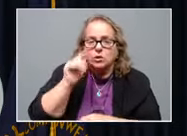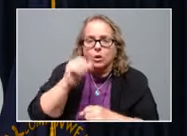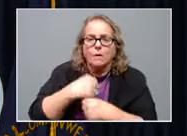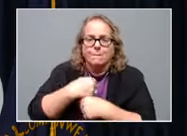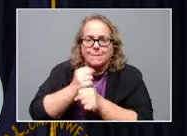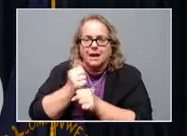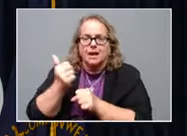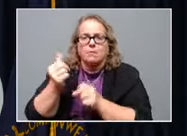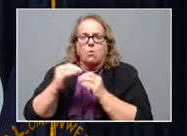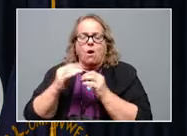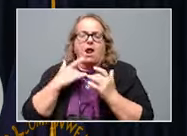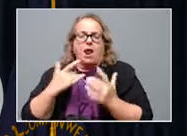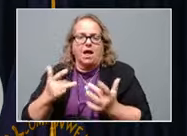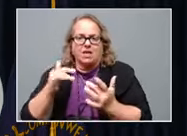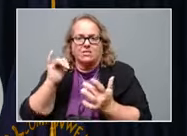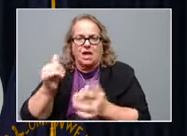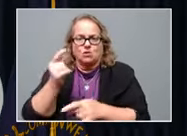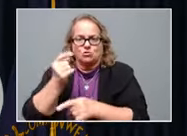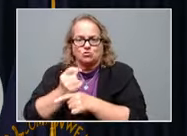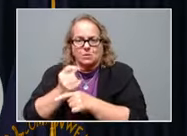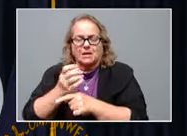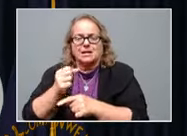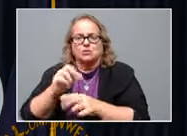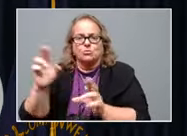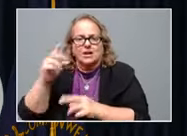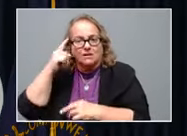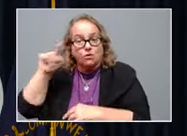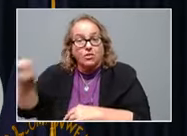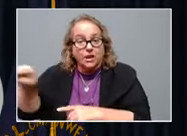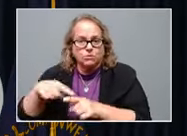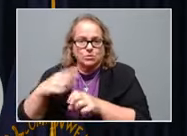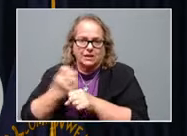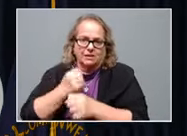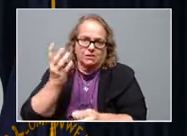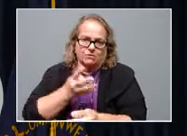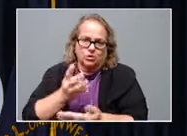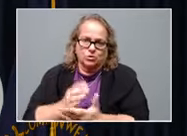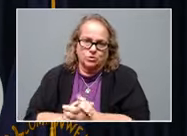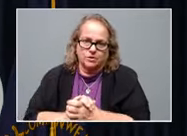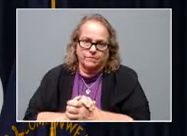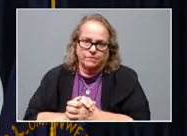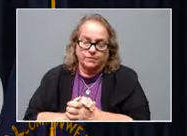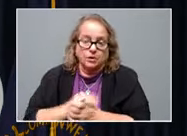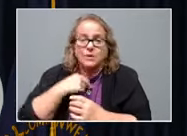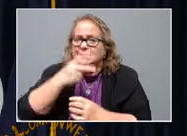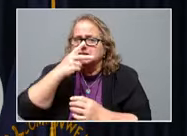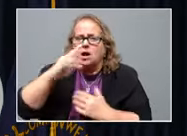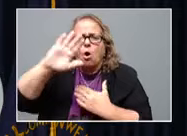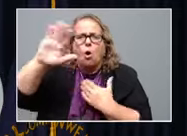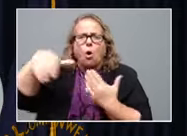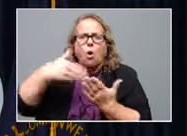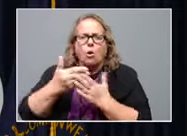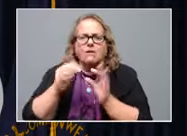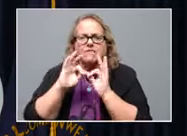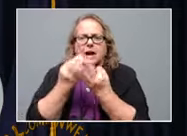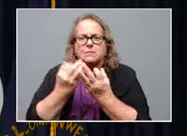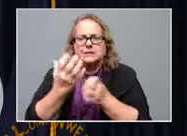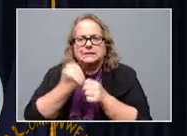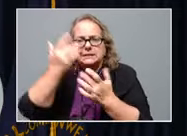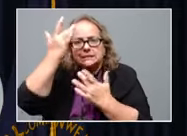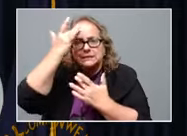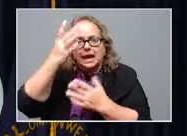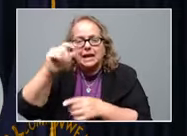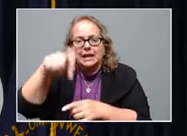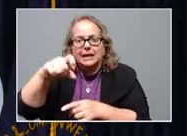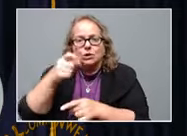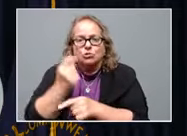that treatment is available for them. And we're seeing whole families get sick and need treatments. You know, when the original